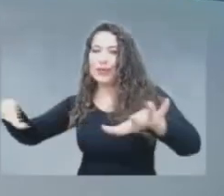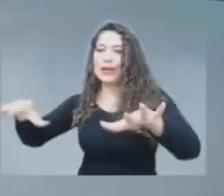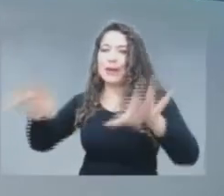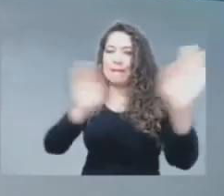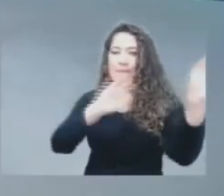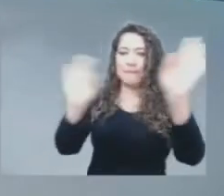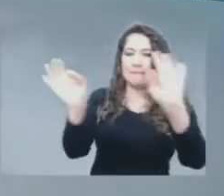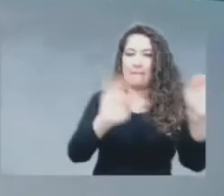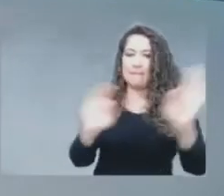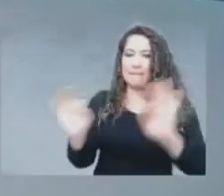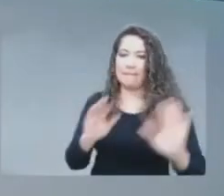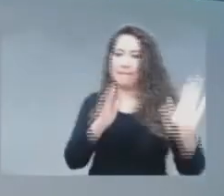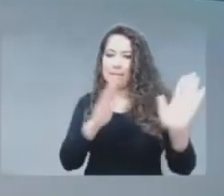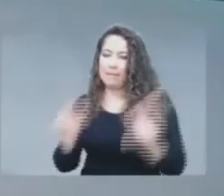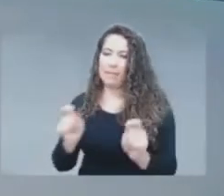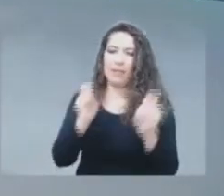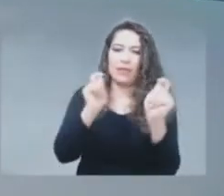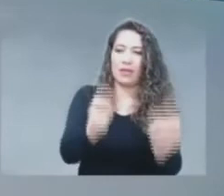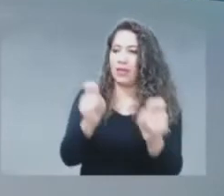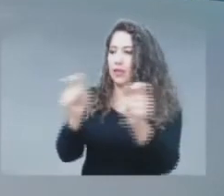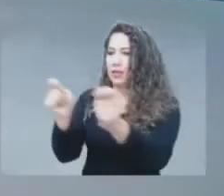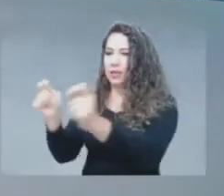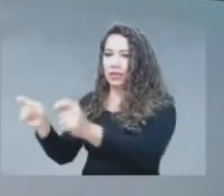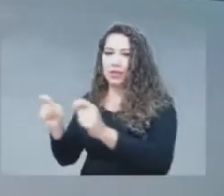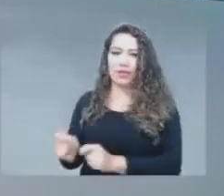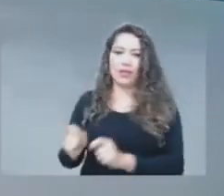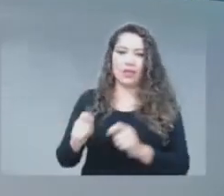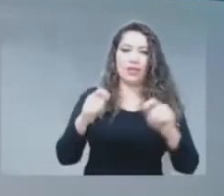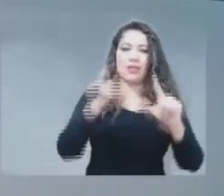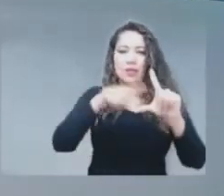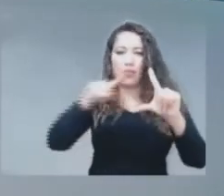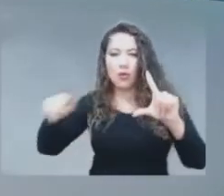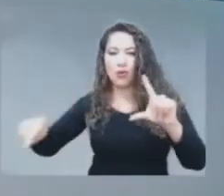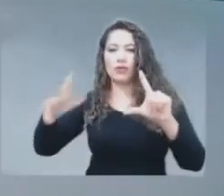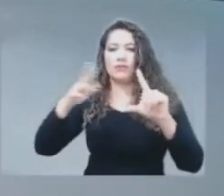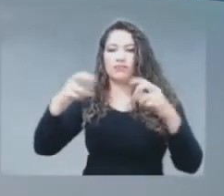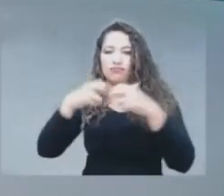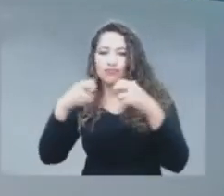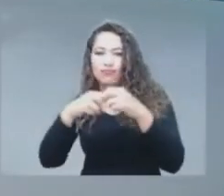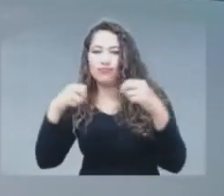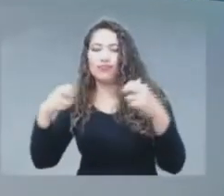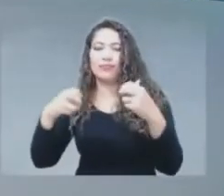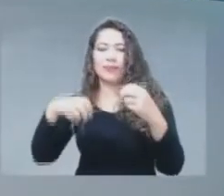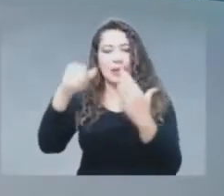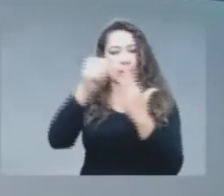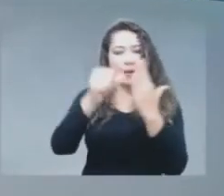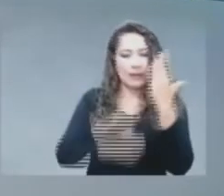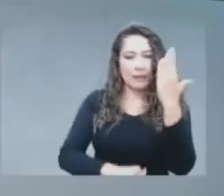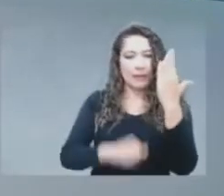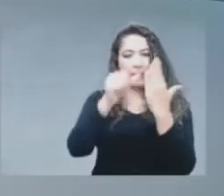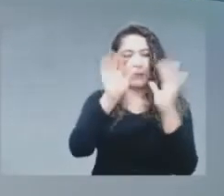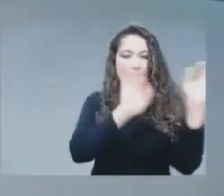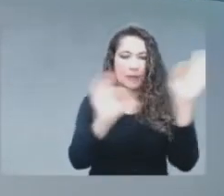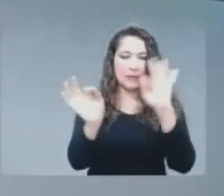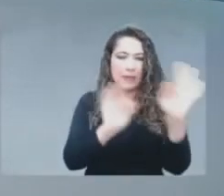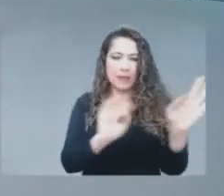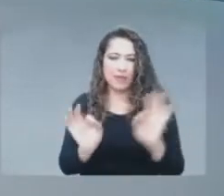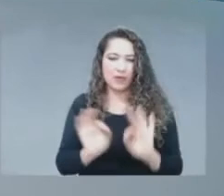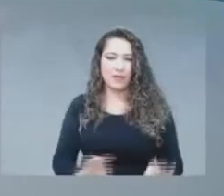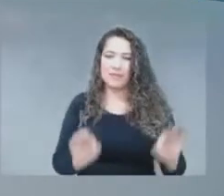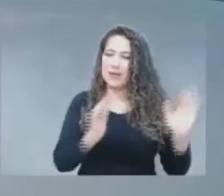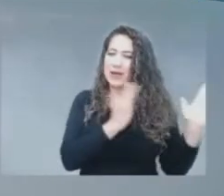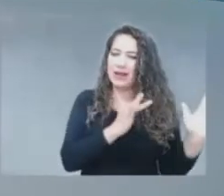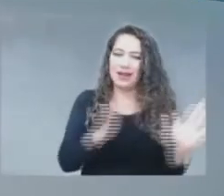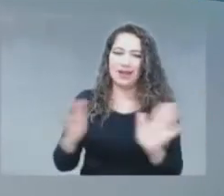And then we have there the assignation, the designation there on to generate the administrative. And then